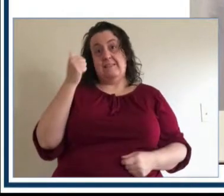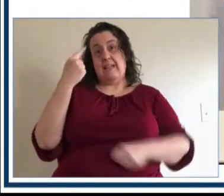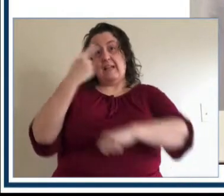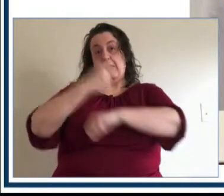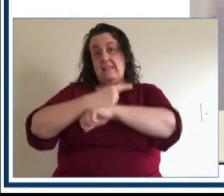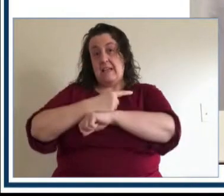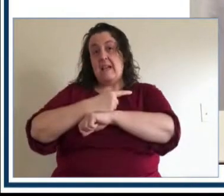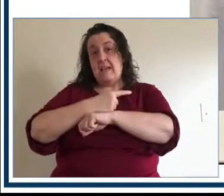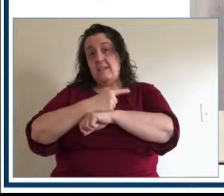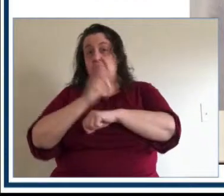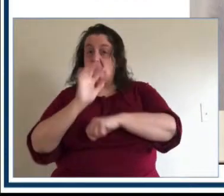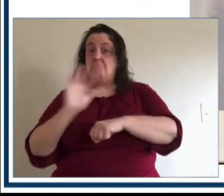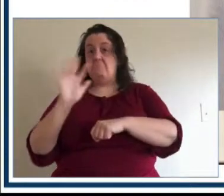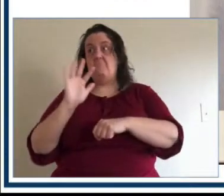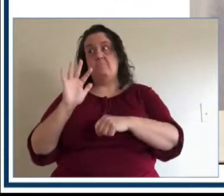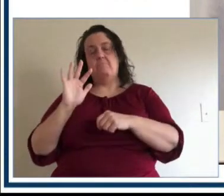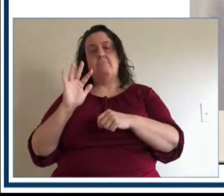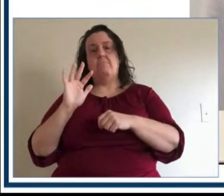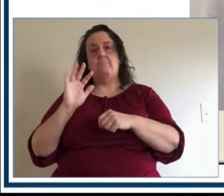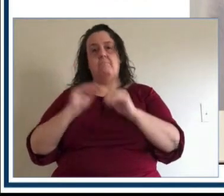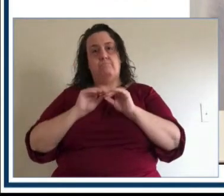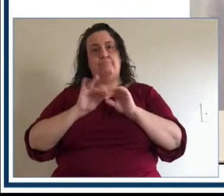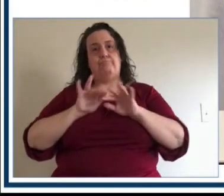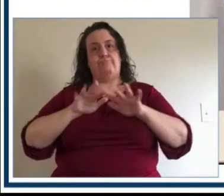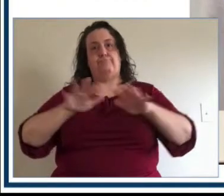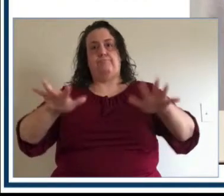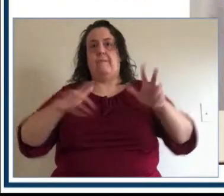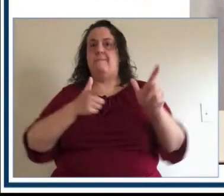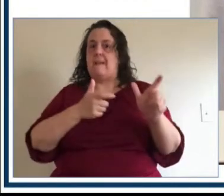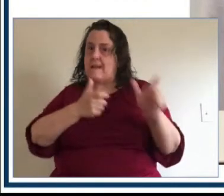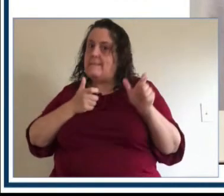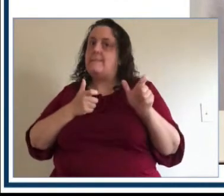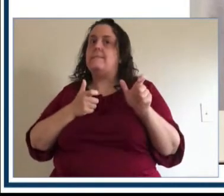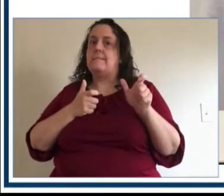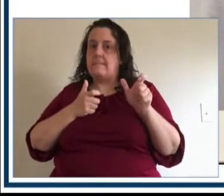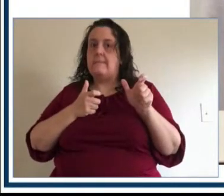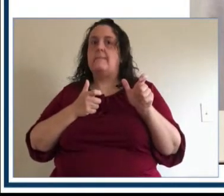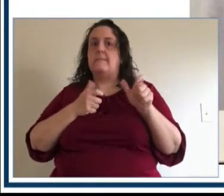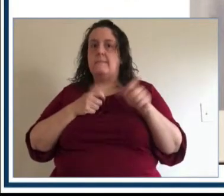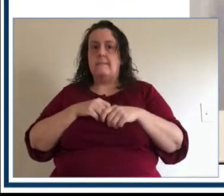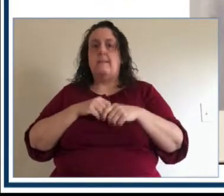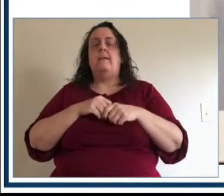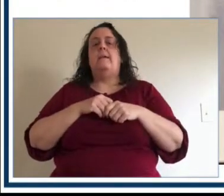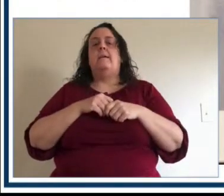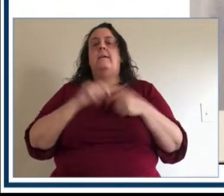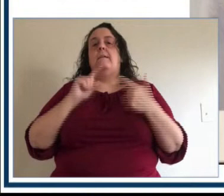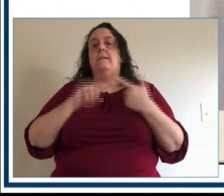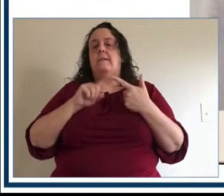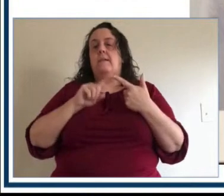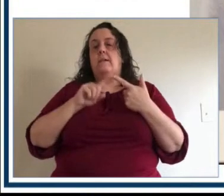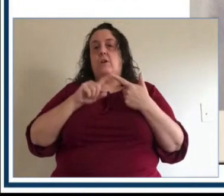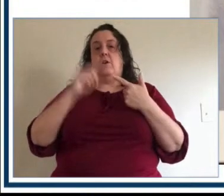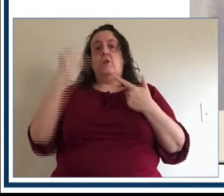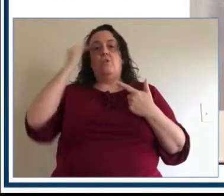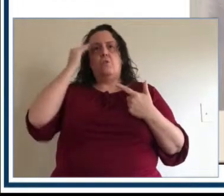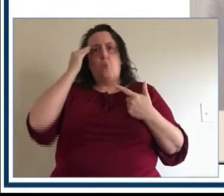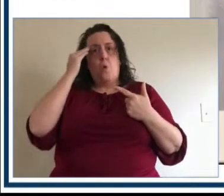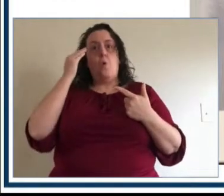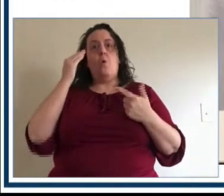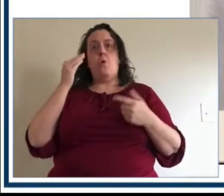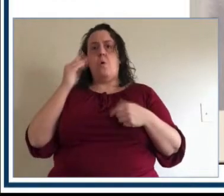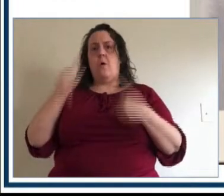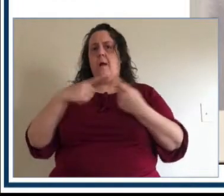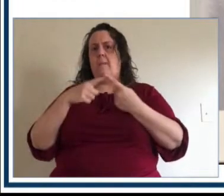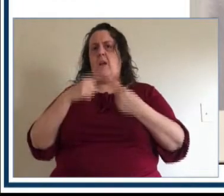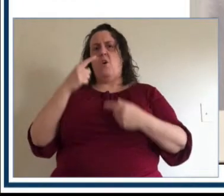this virus does spread very quickly. Number two, we know the incubation period seems much shorter,